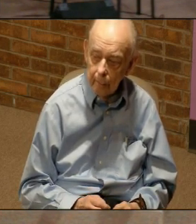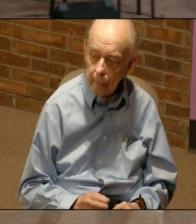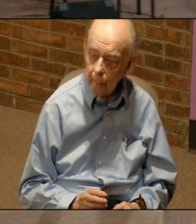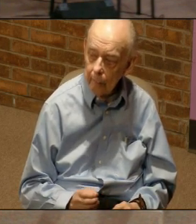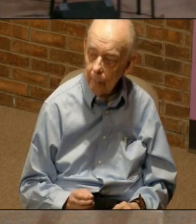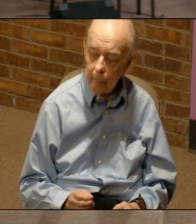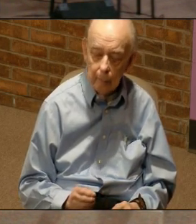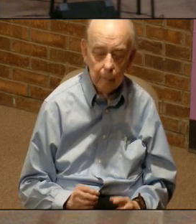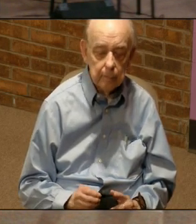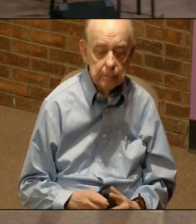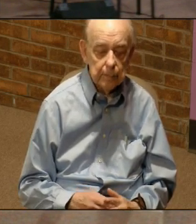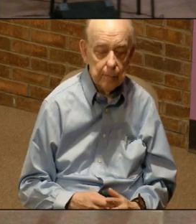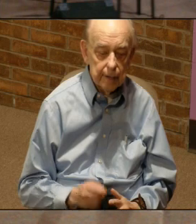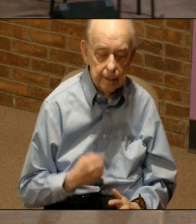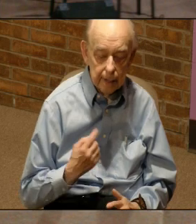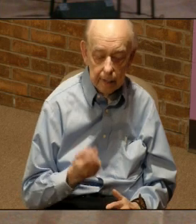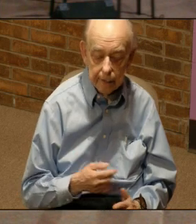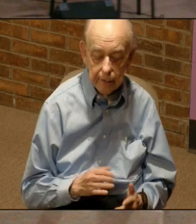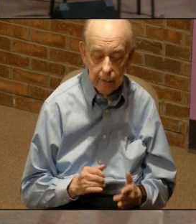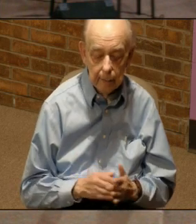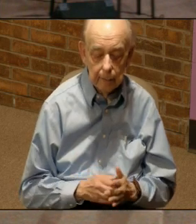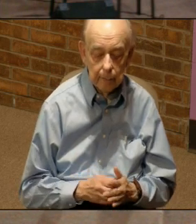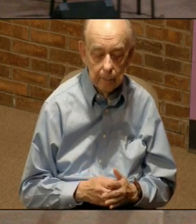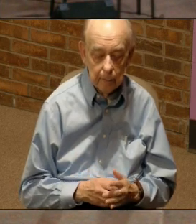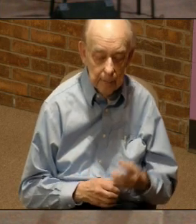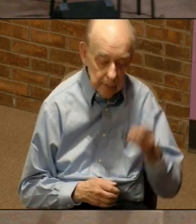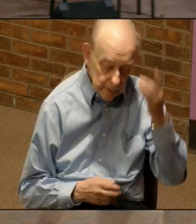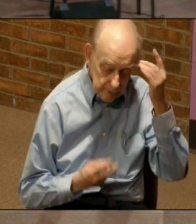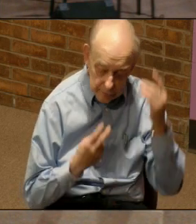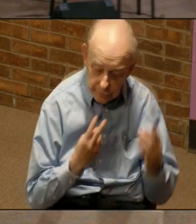So he begins to tell us this. So what did